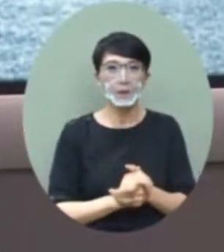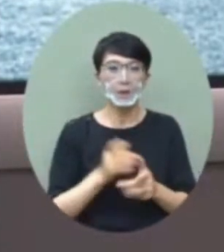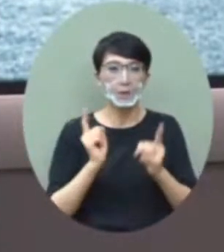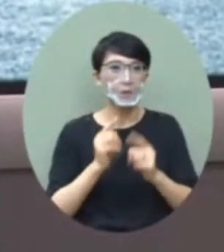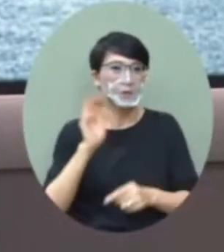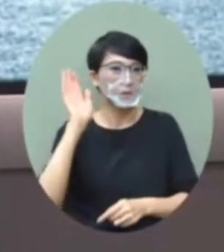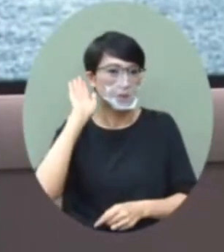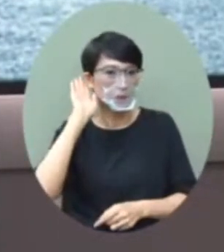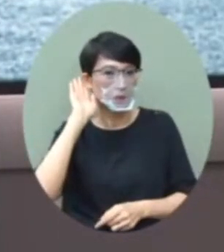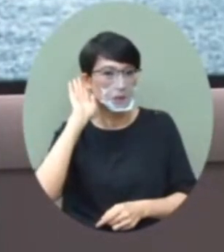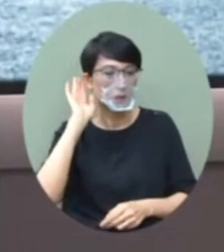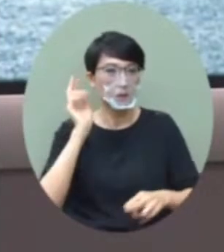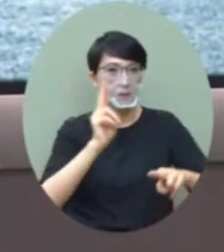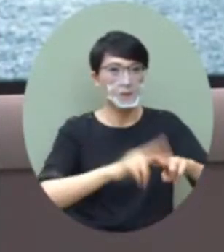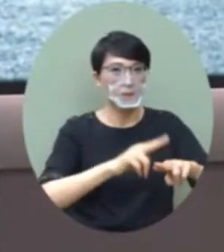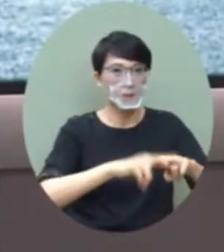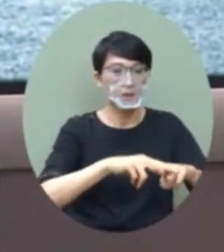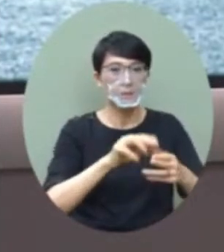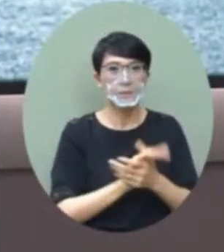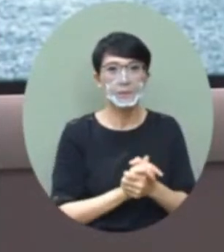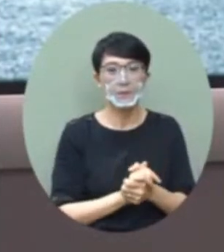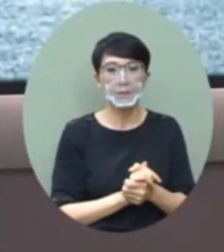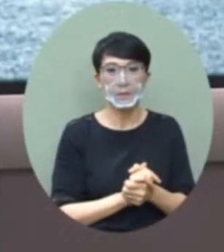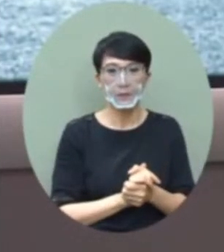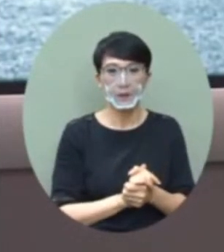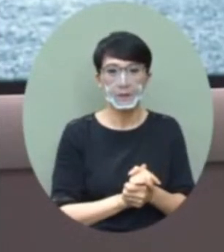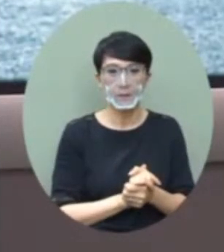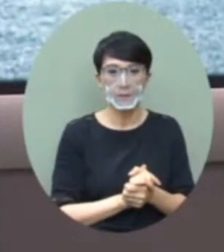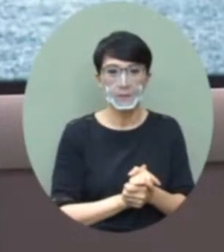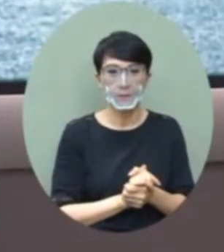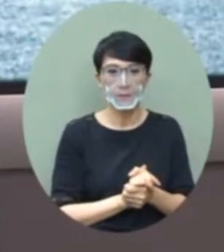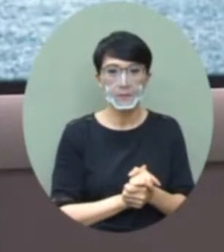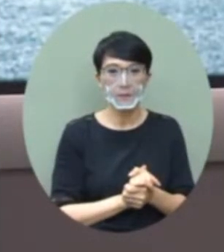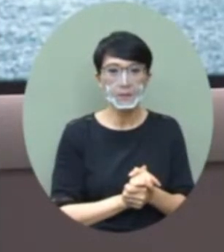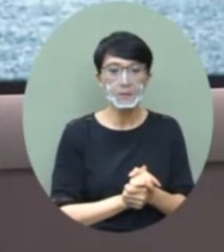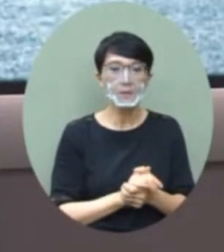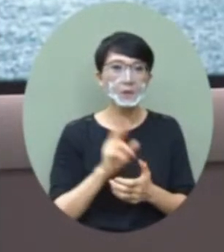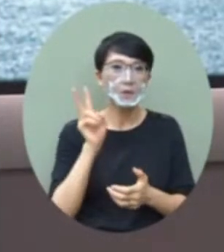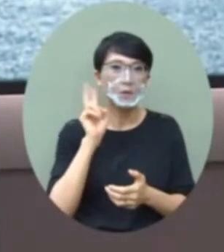say, AAA hospitals.